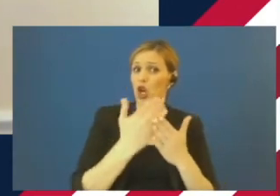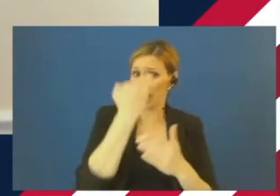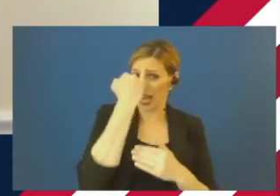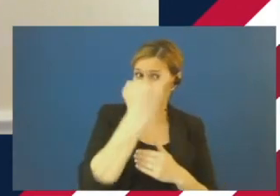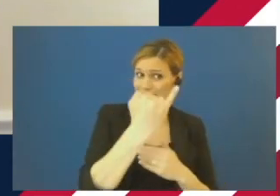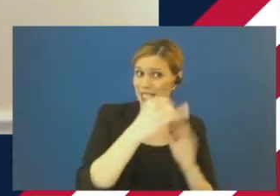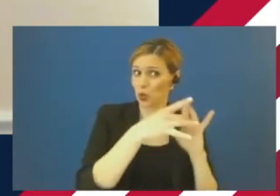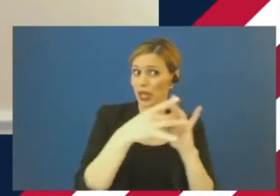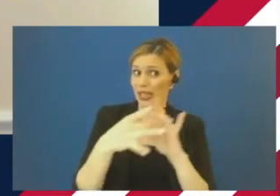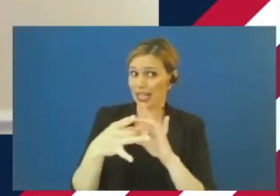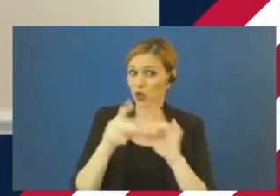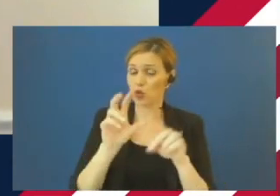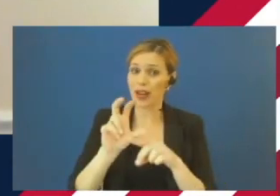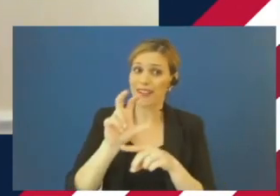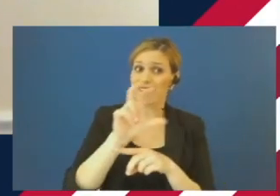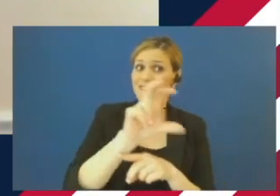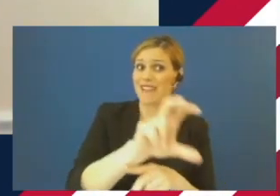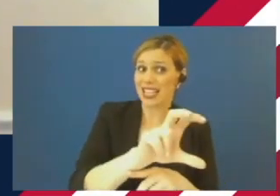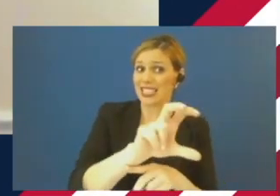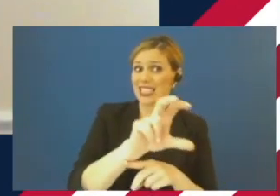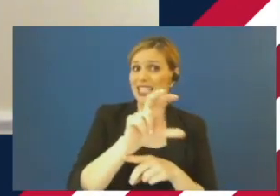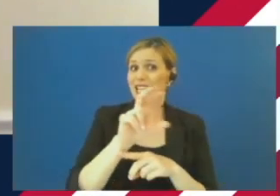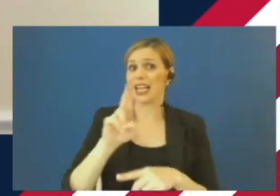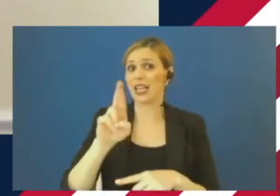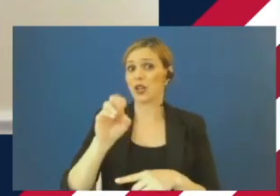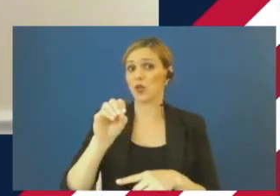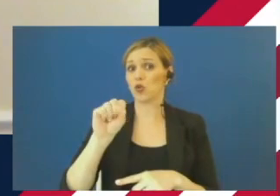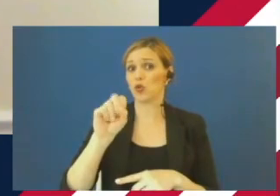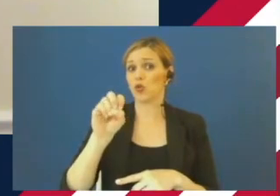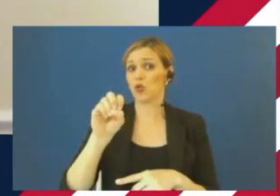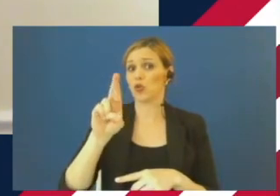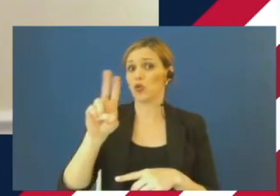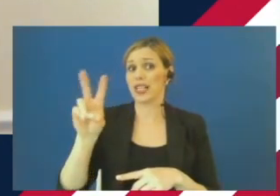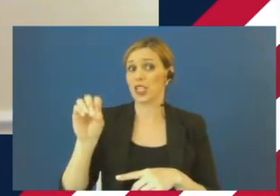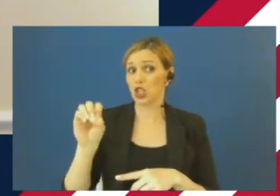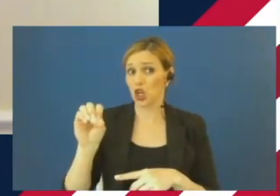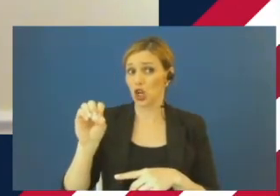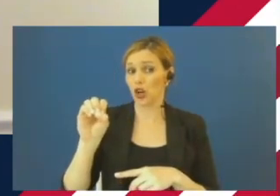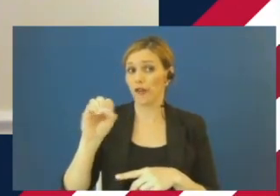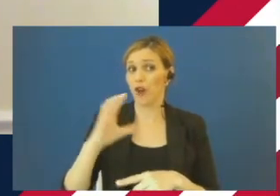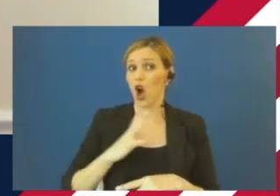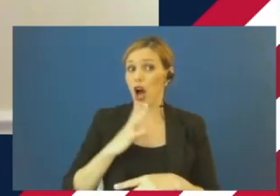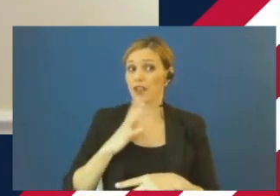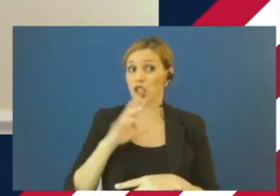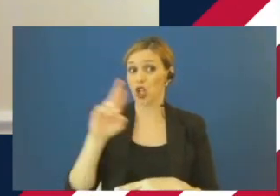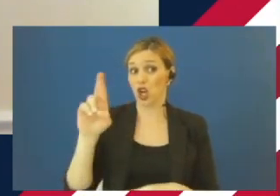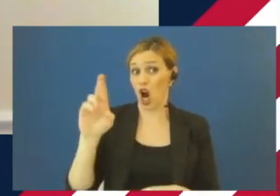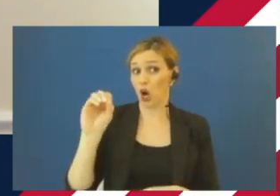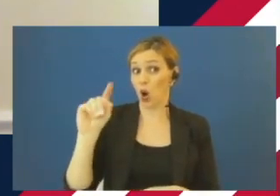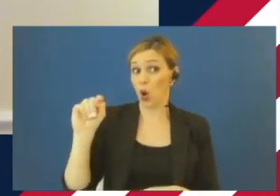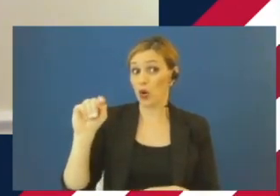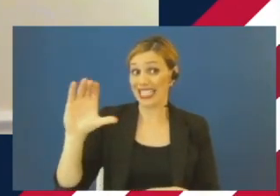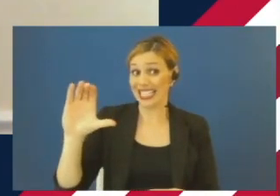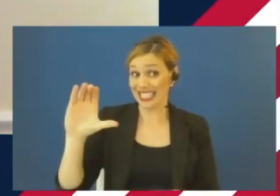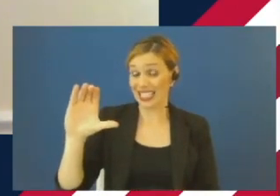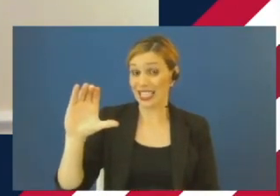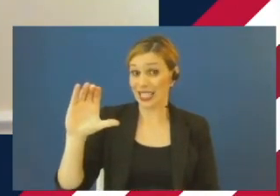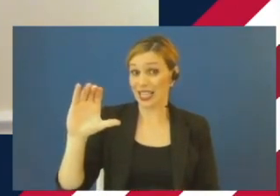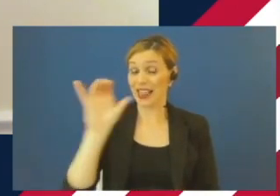equivalent to the Reserve Officer Training Corps, ROTC, for the State Department, where you